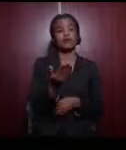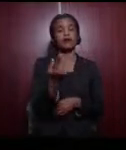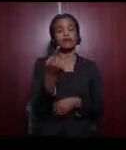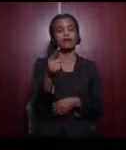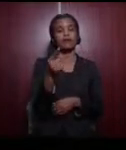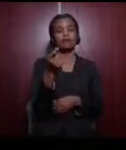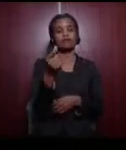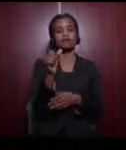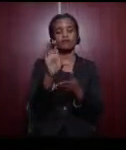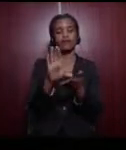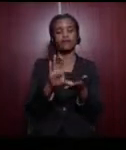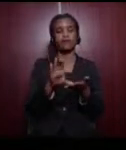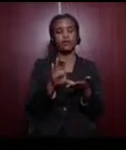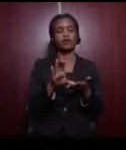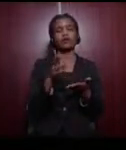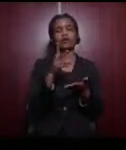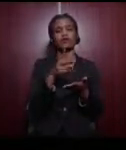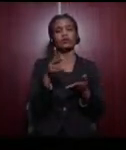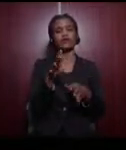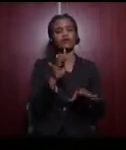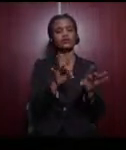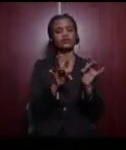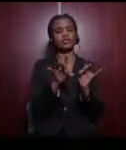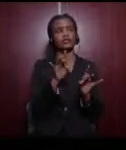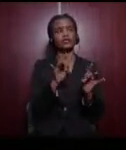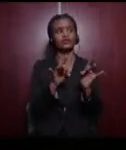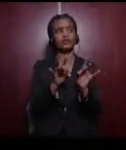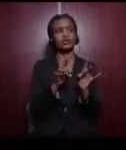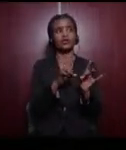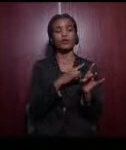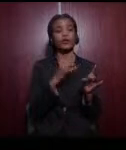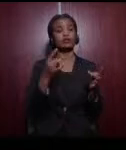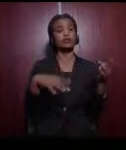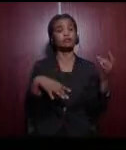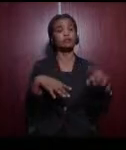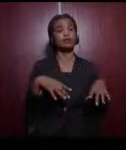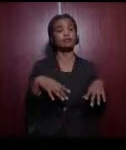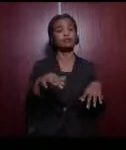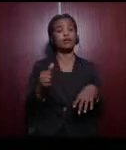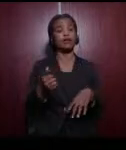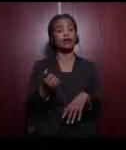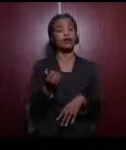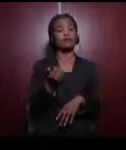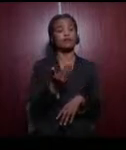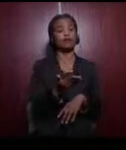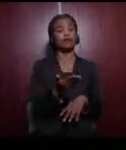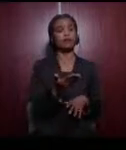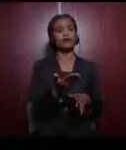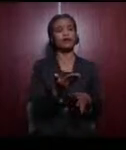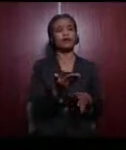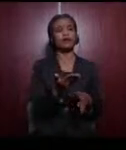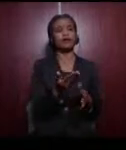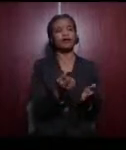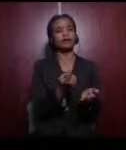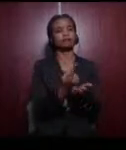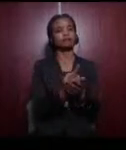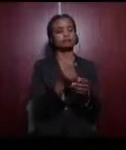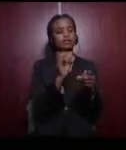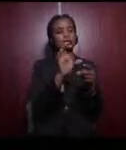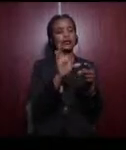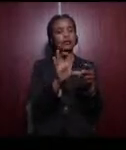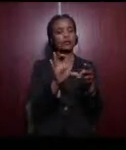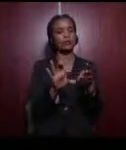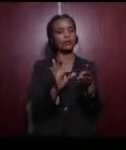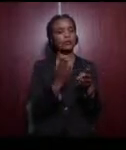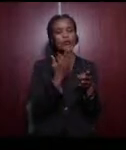you know, sometimes some of the applications that are made, you cannot be categorized well as to what kind of a relief